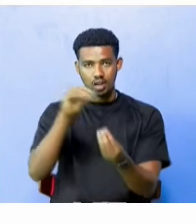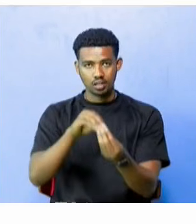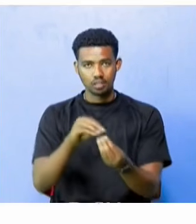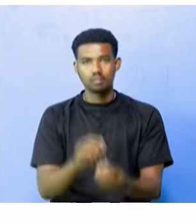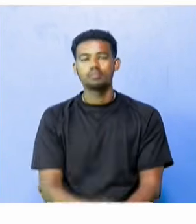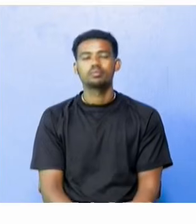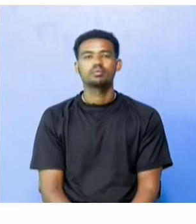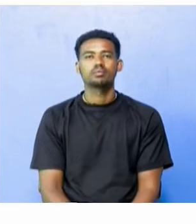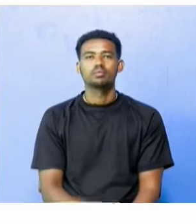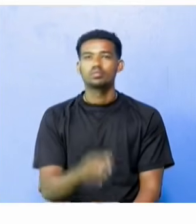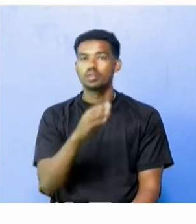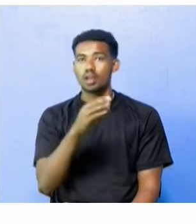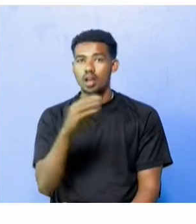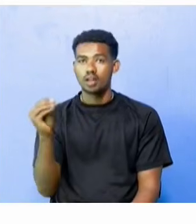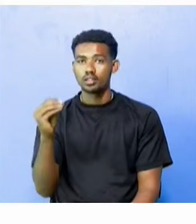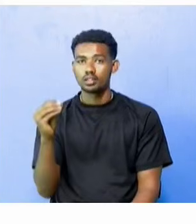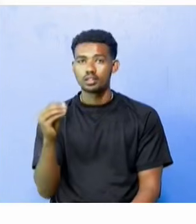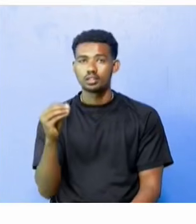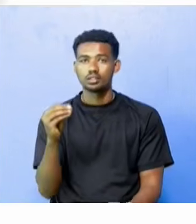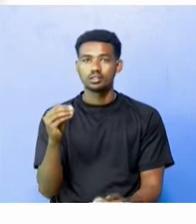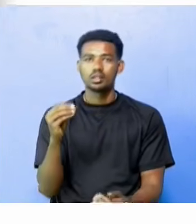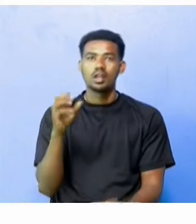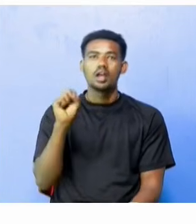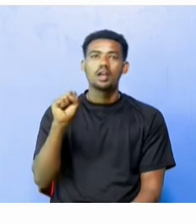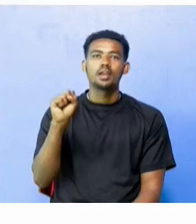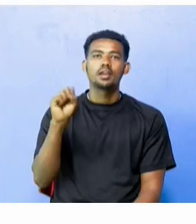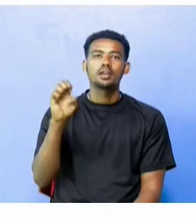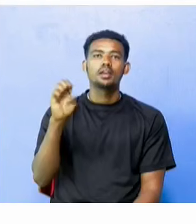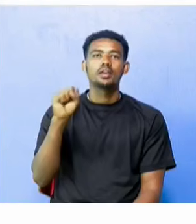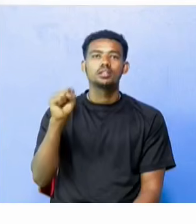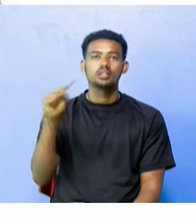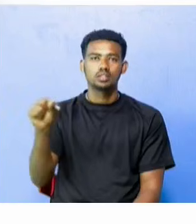and earliest.